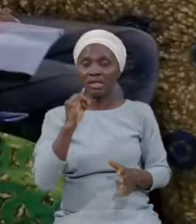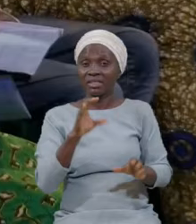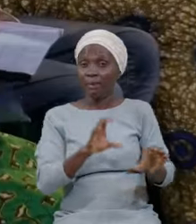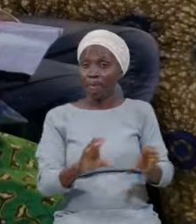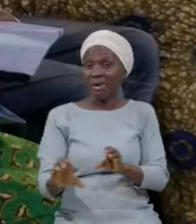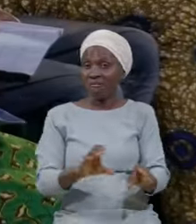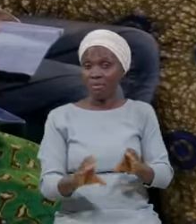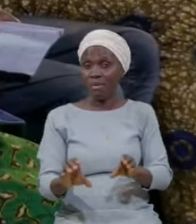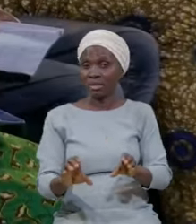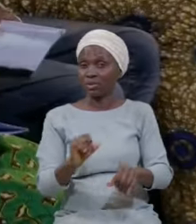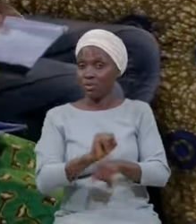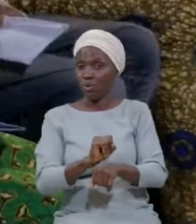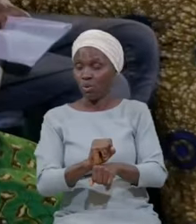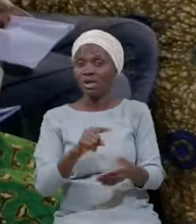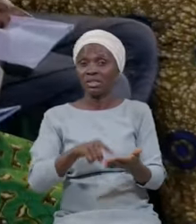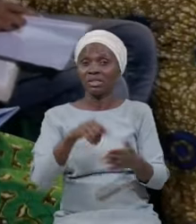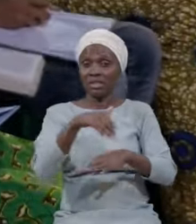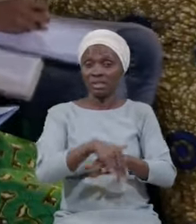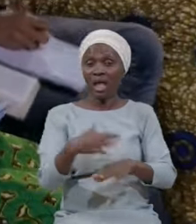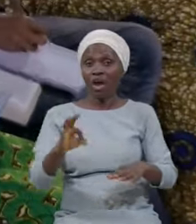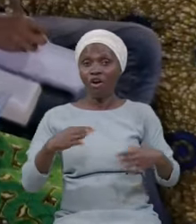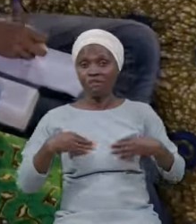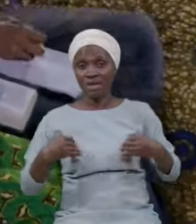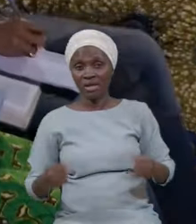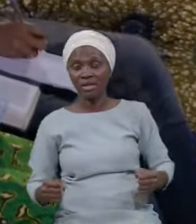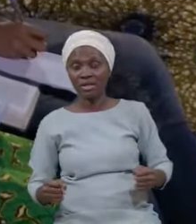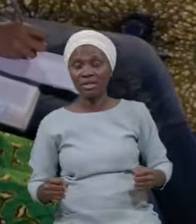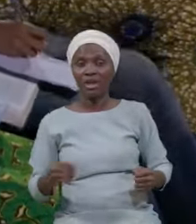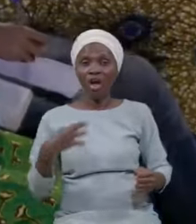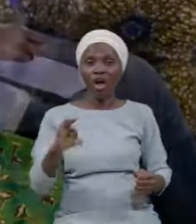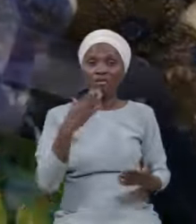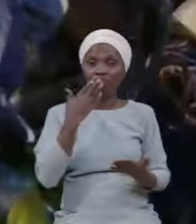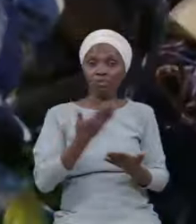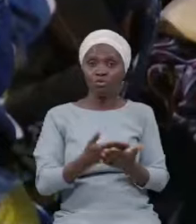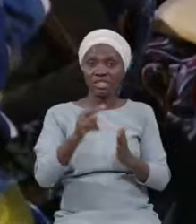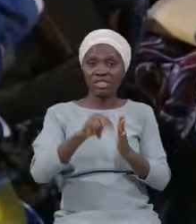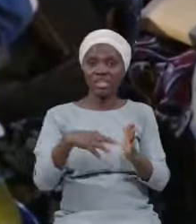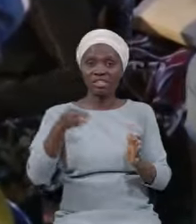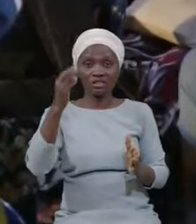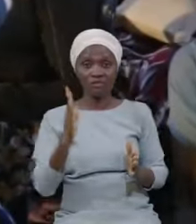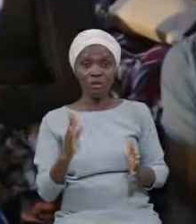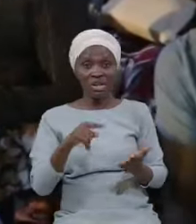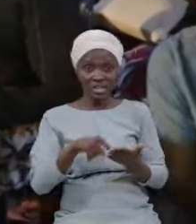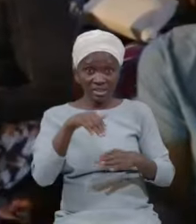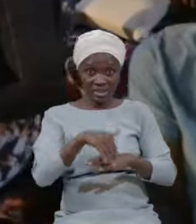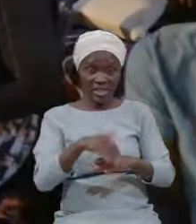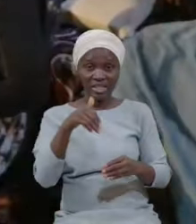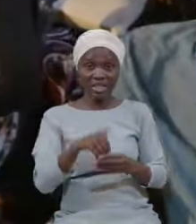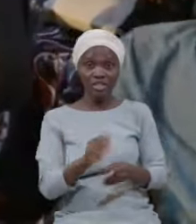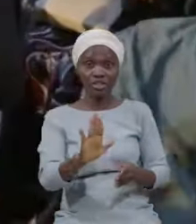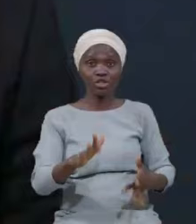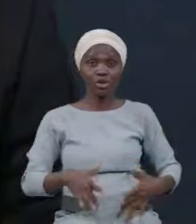tonight. Performance of the goodness of God tonight in your life. In my